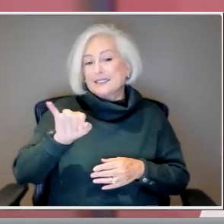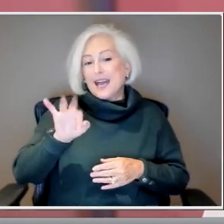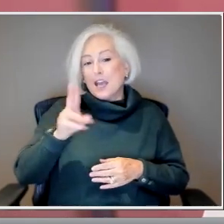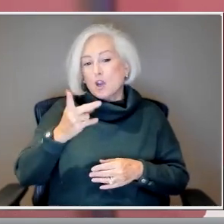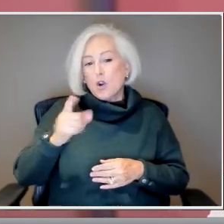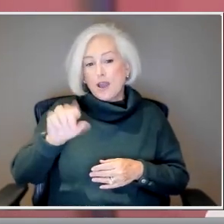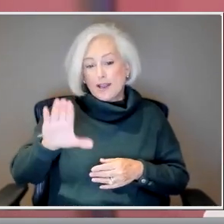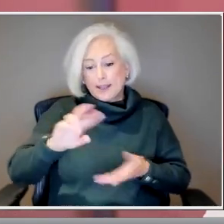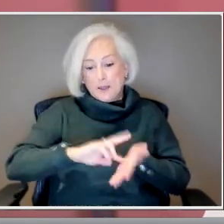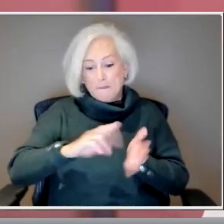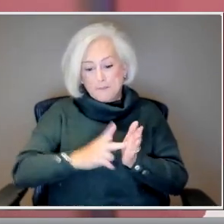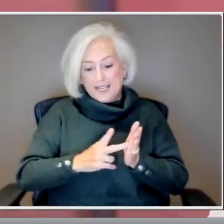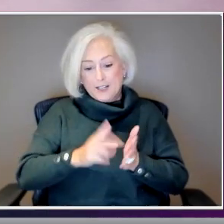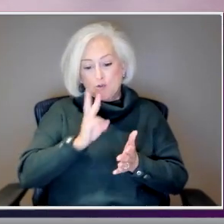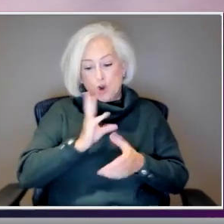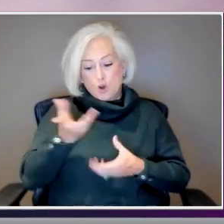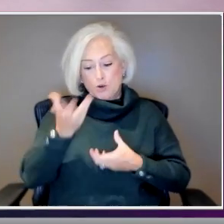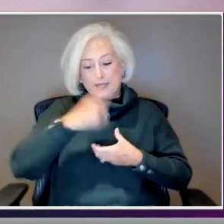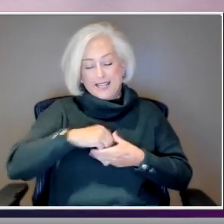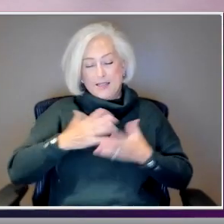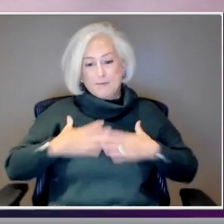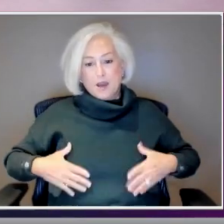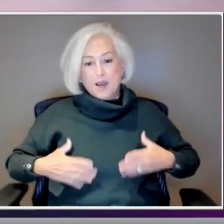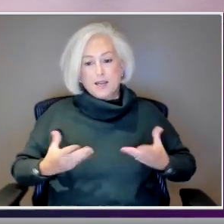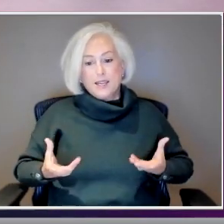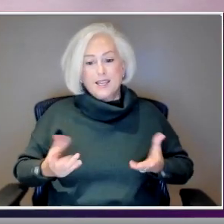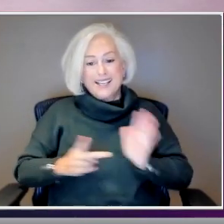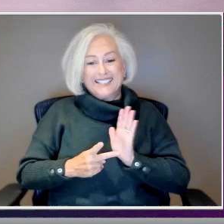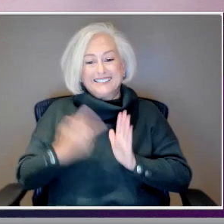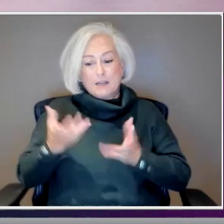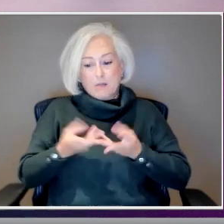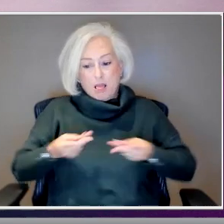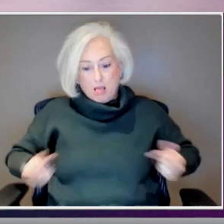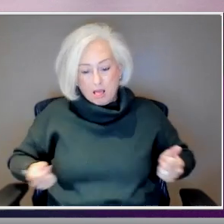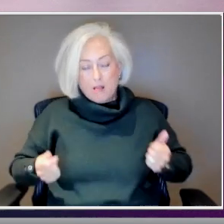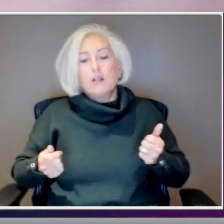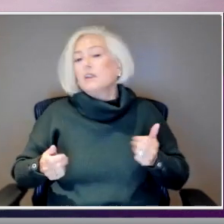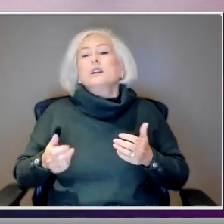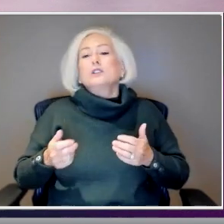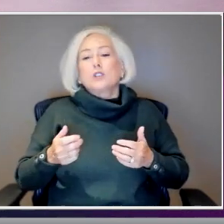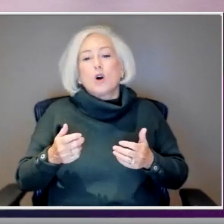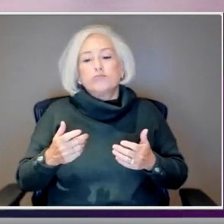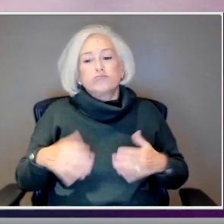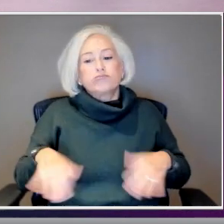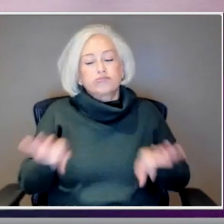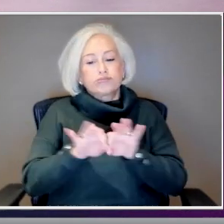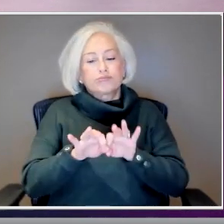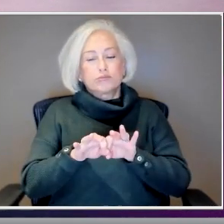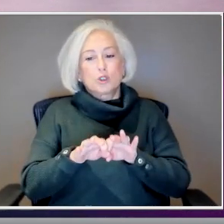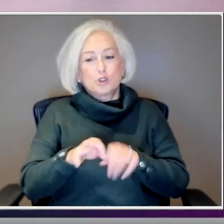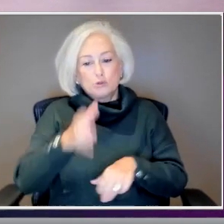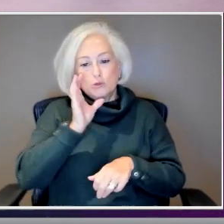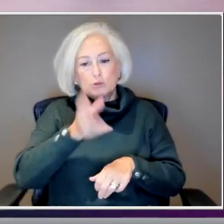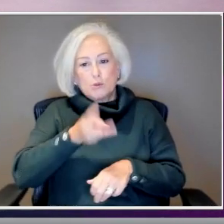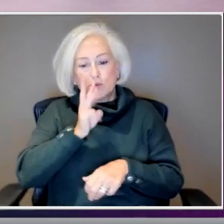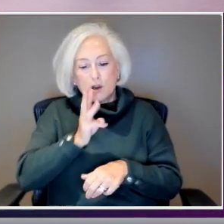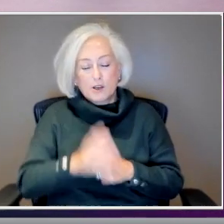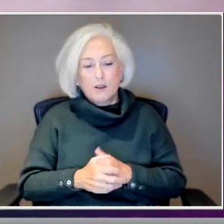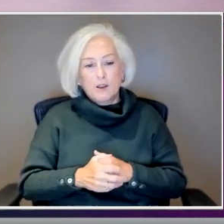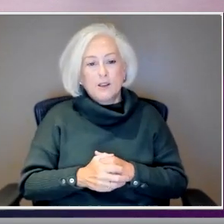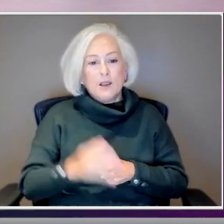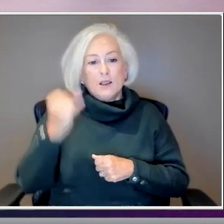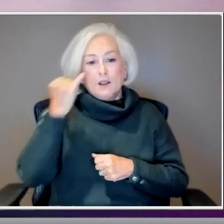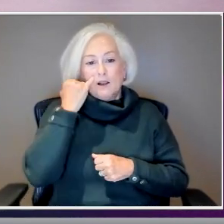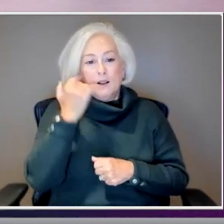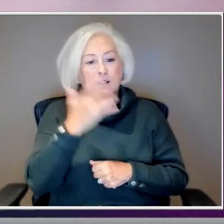hangover afterwards. This is just a personal, I've always wondered this, when a cardiologist is at a holiday party, is it hard to unwind